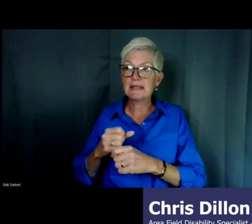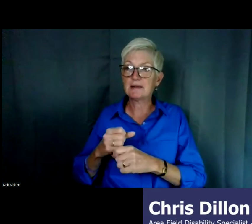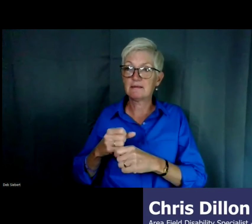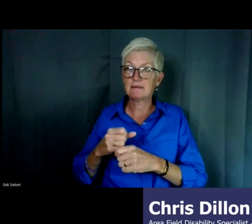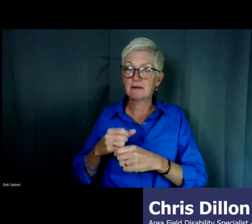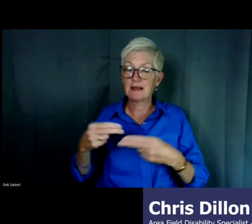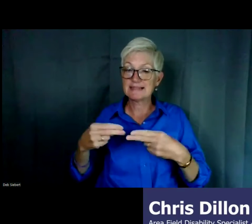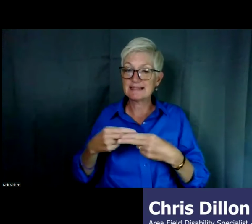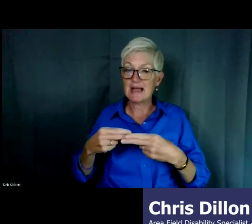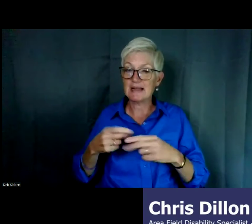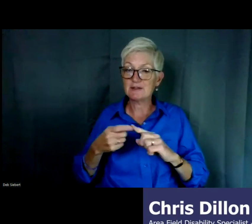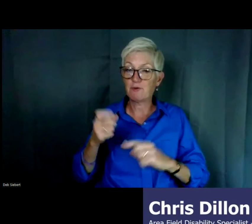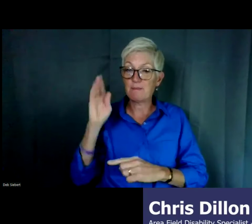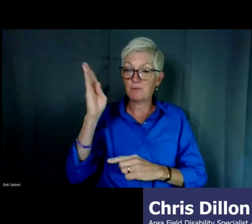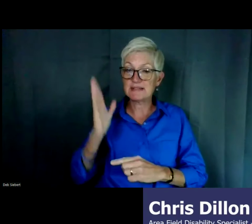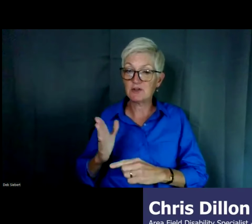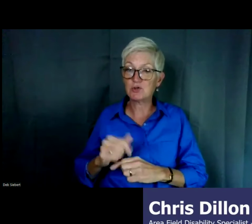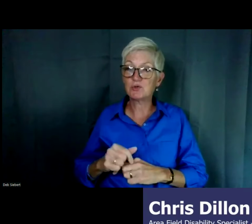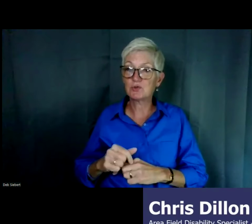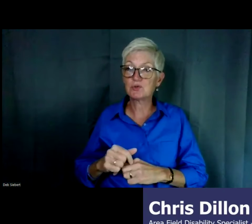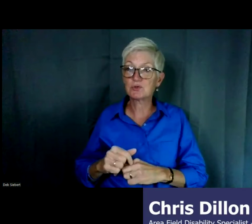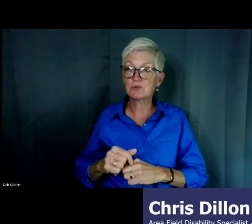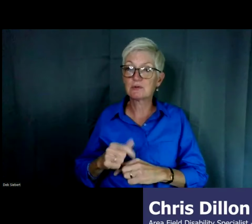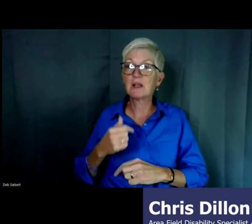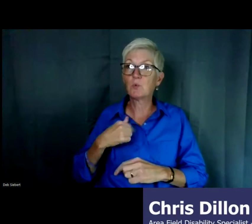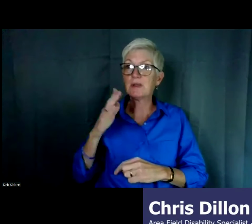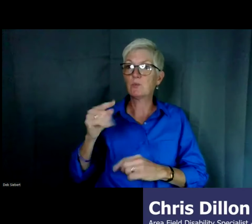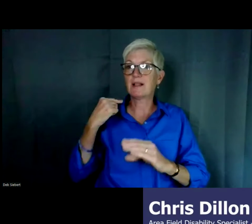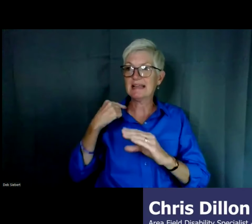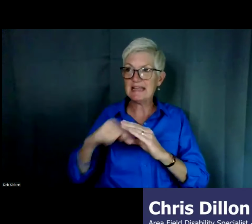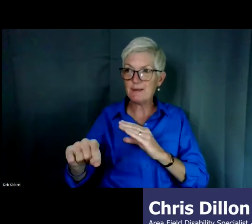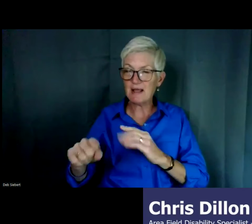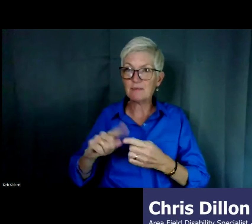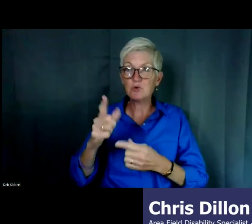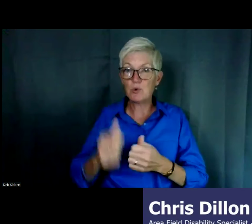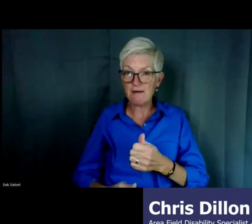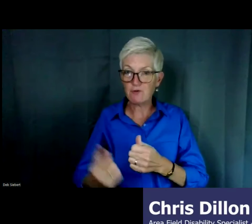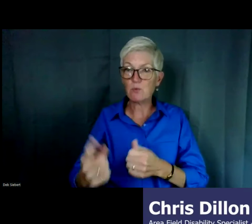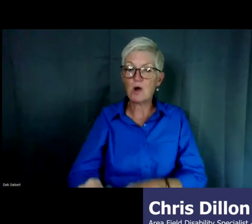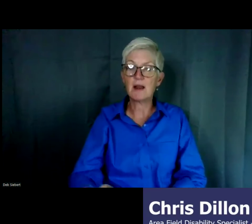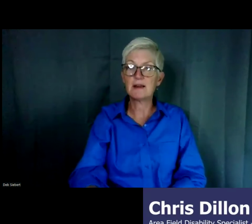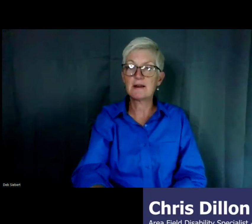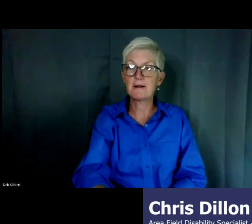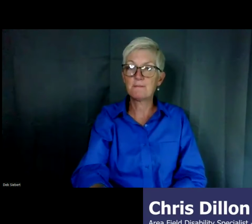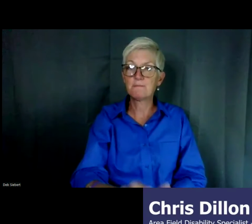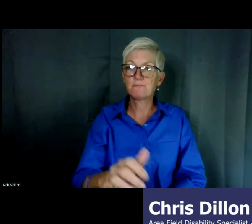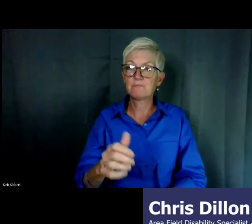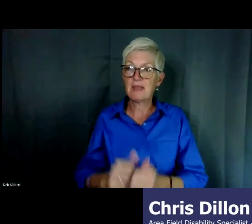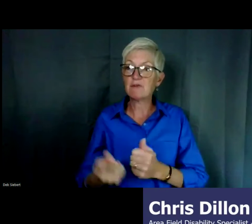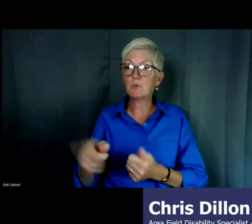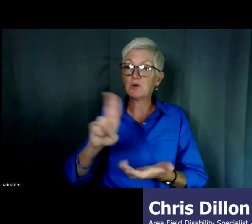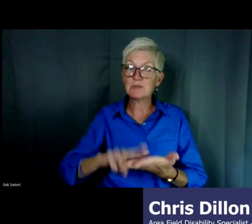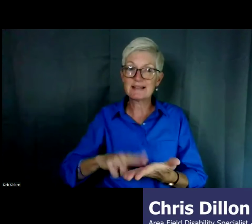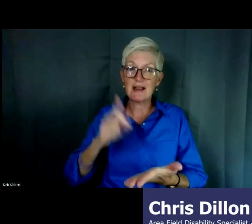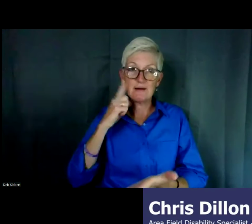their presentation, we will be emailing them out to everyone that was signed up for the